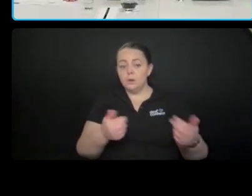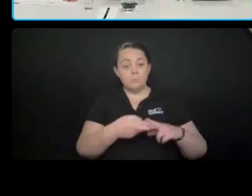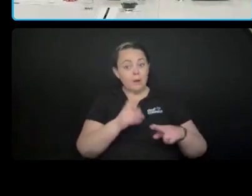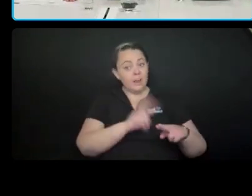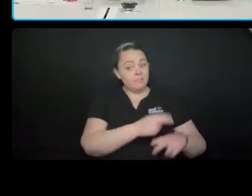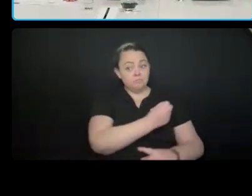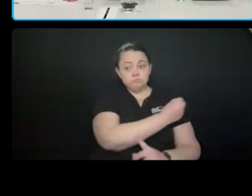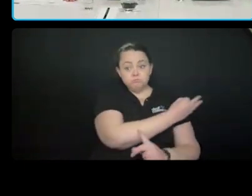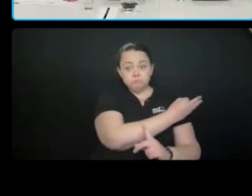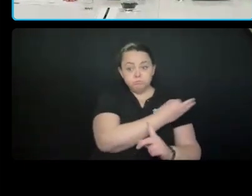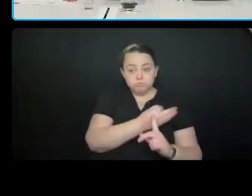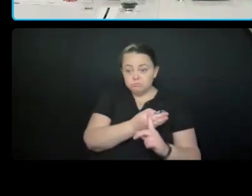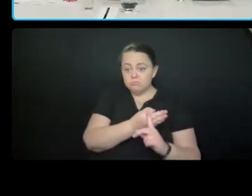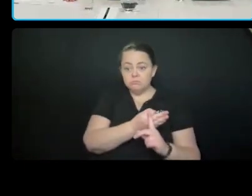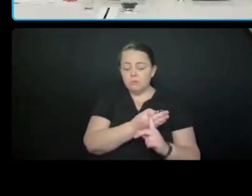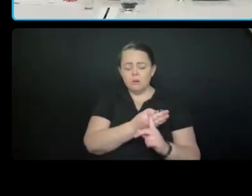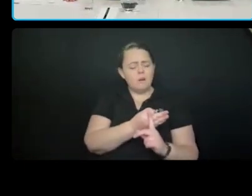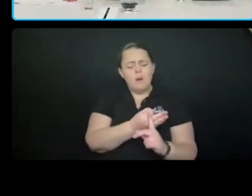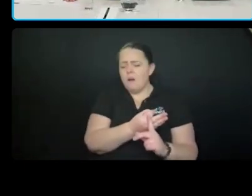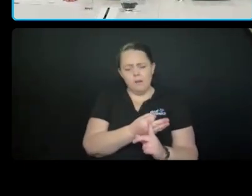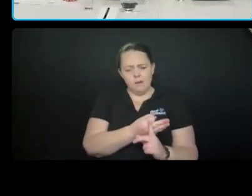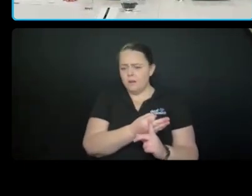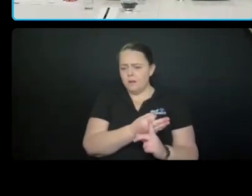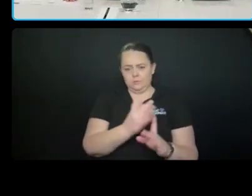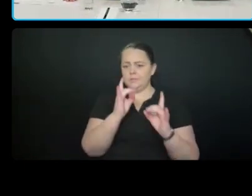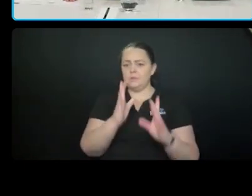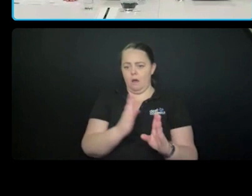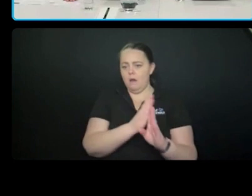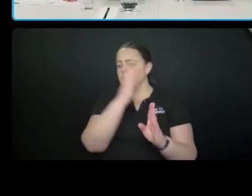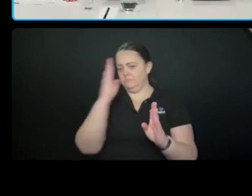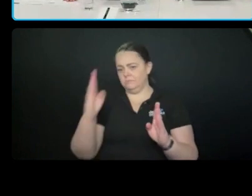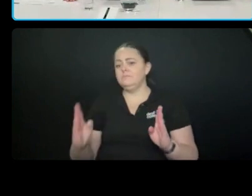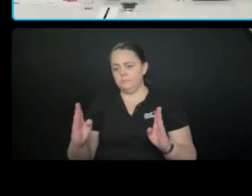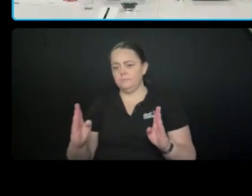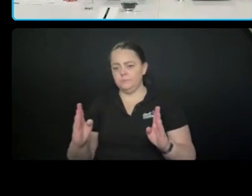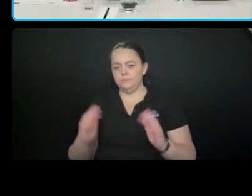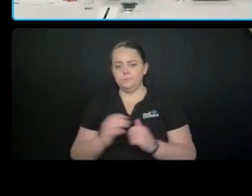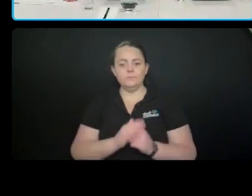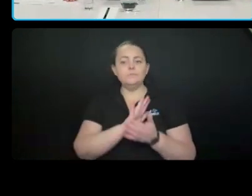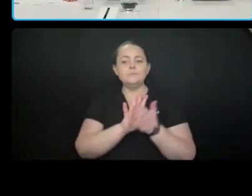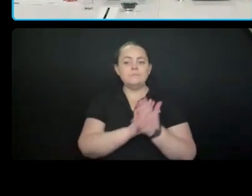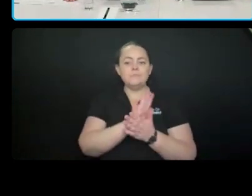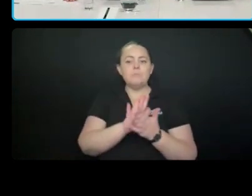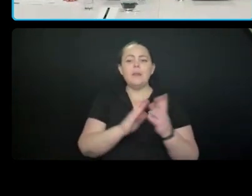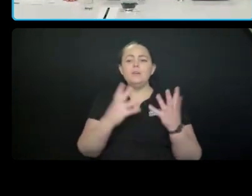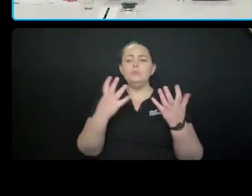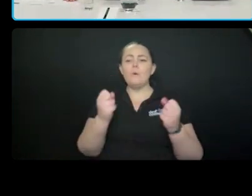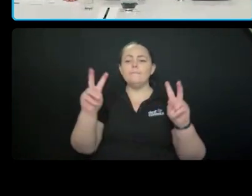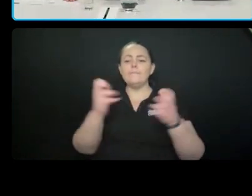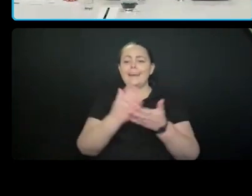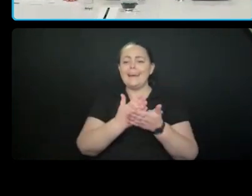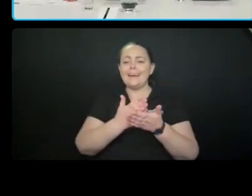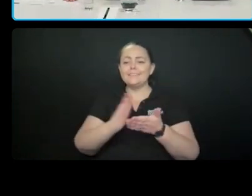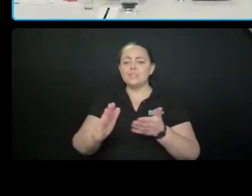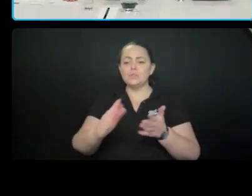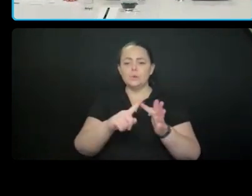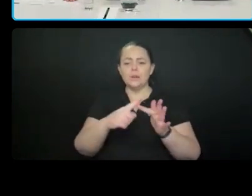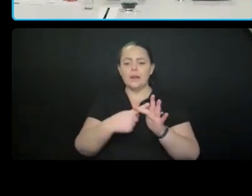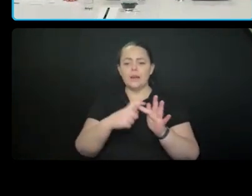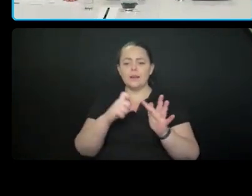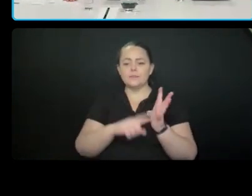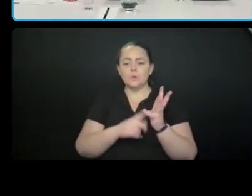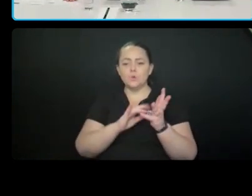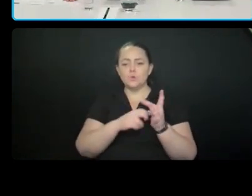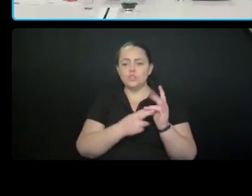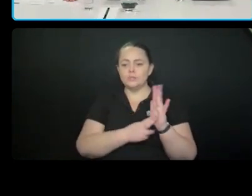data from before April, then the care recipients meet an exclusion criteria, so you can report